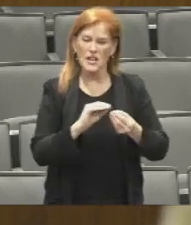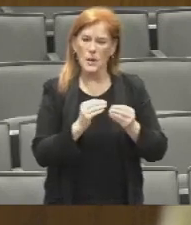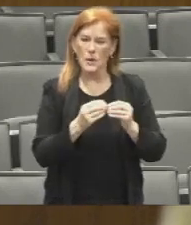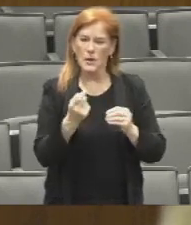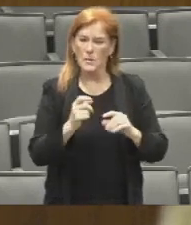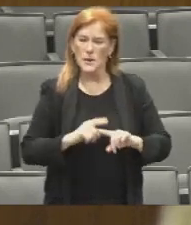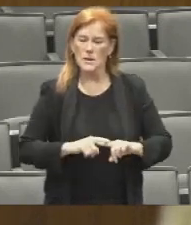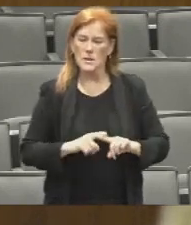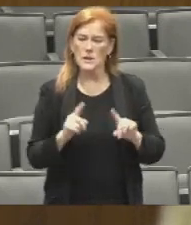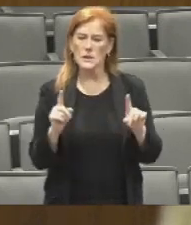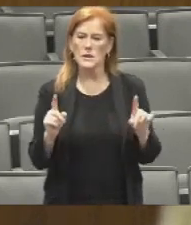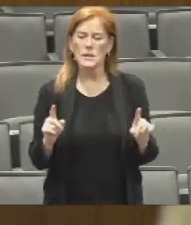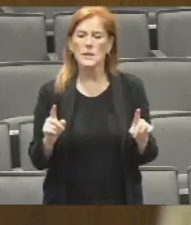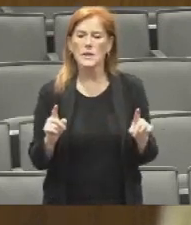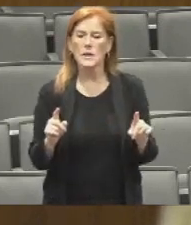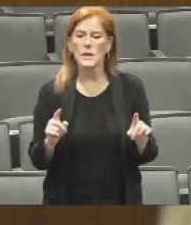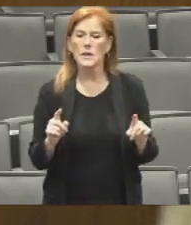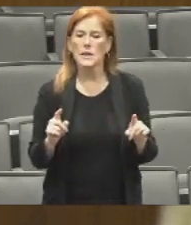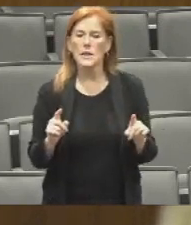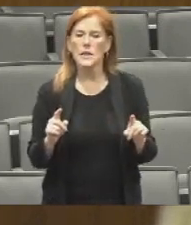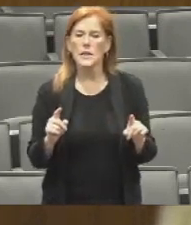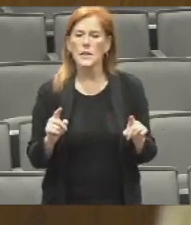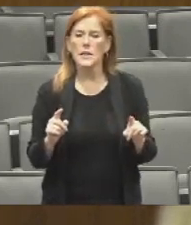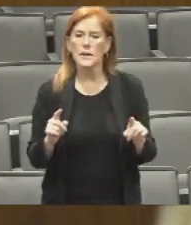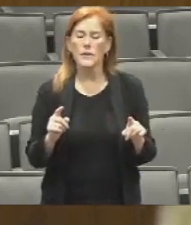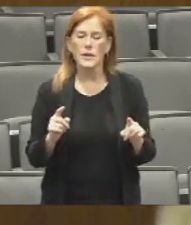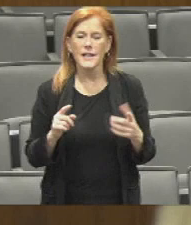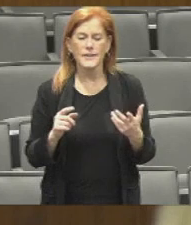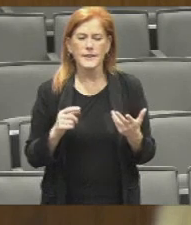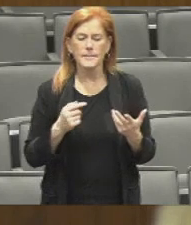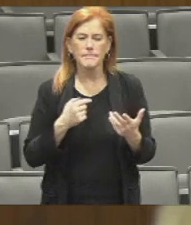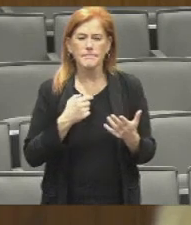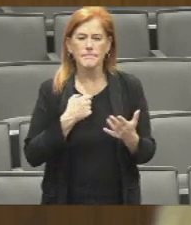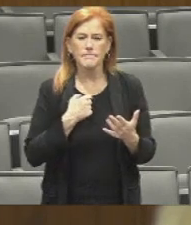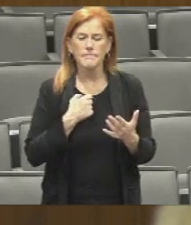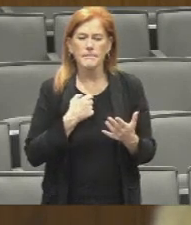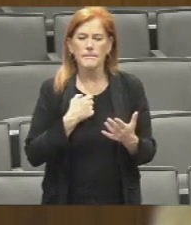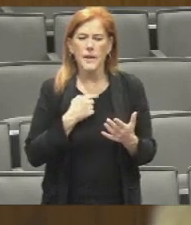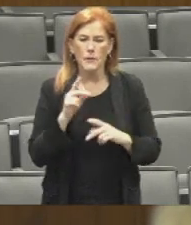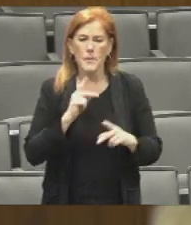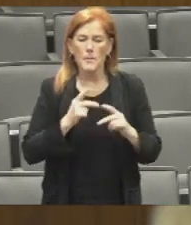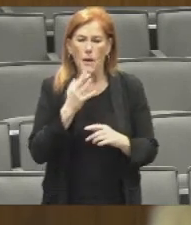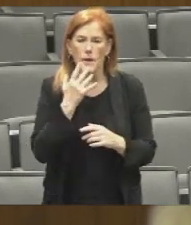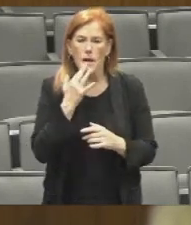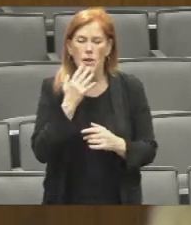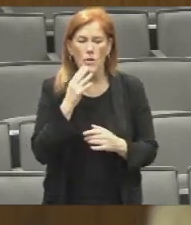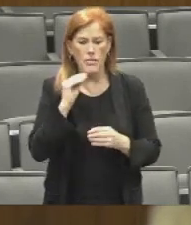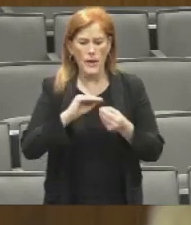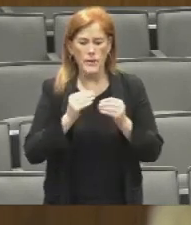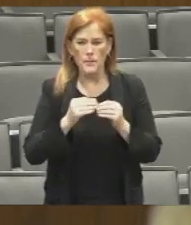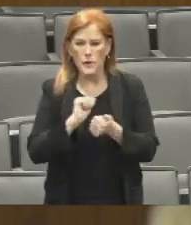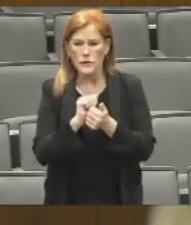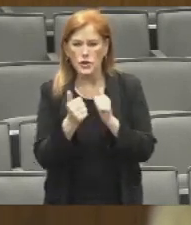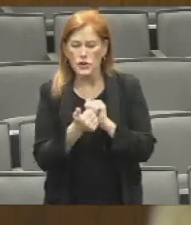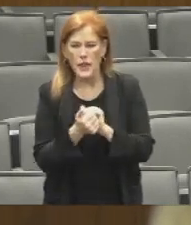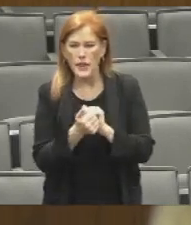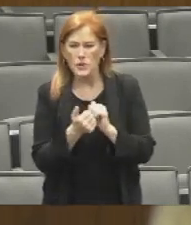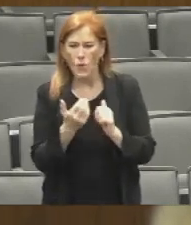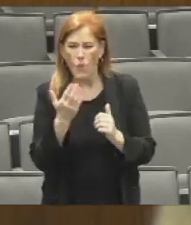to the communities of color, and it's just a mystery to me of why that number has changed so much. I mean, is there any